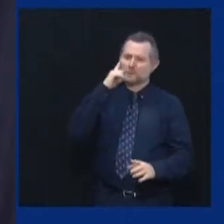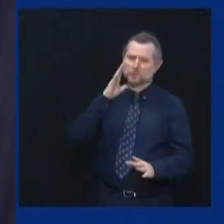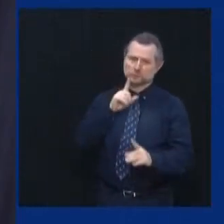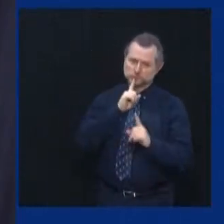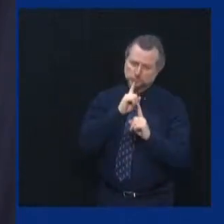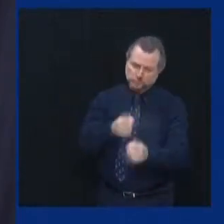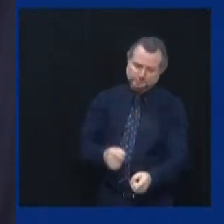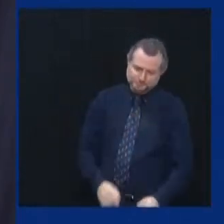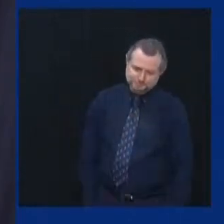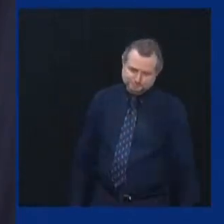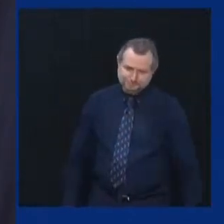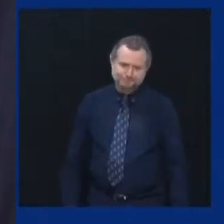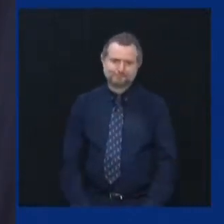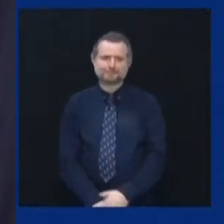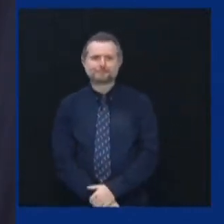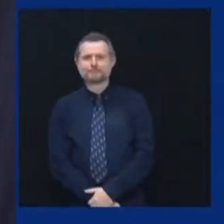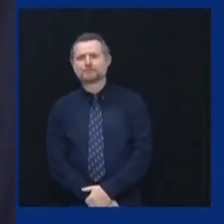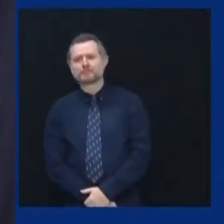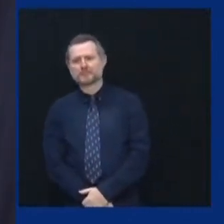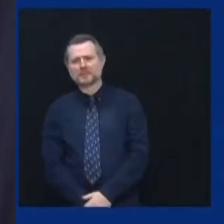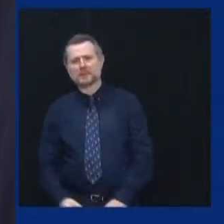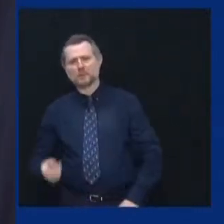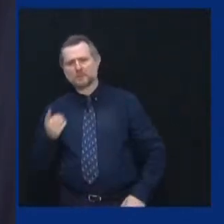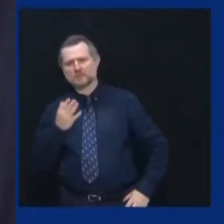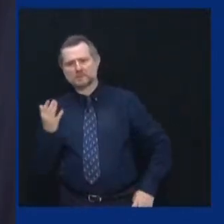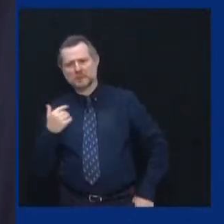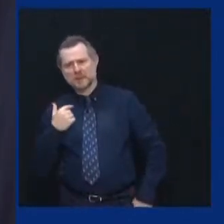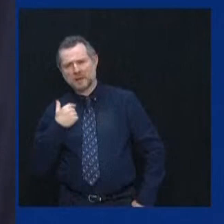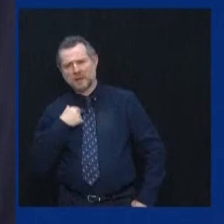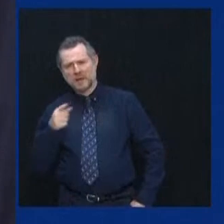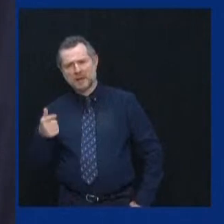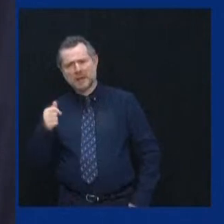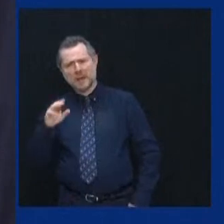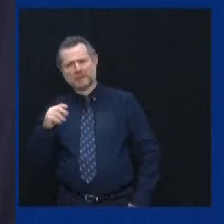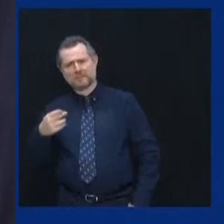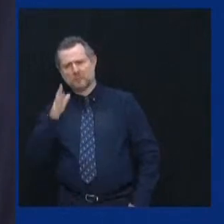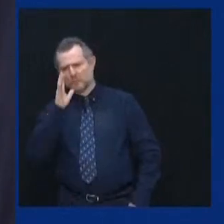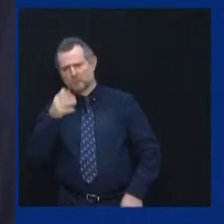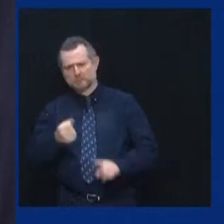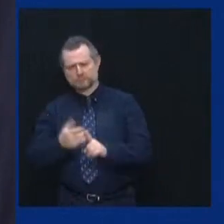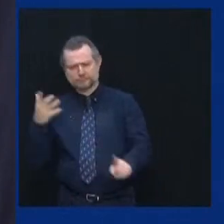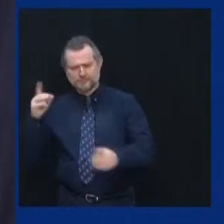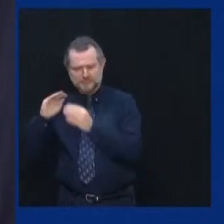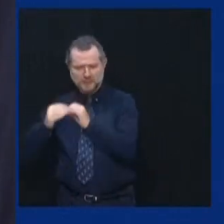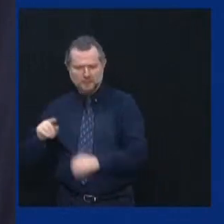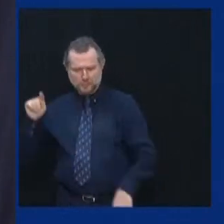2 points. Gareth will give you the most up-to-date vaccination number.